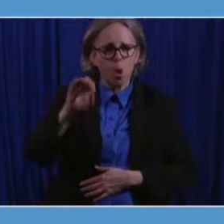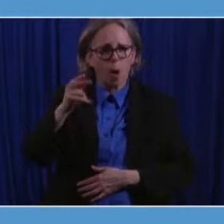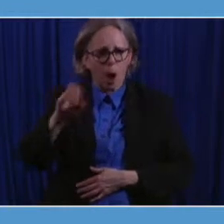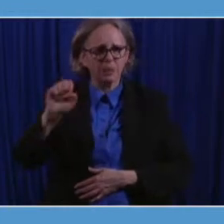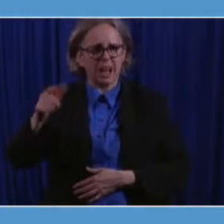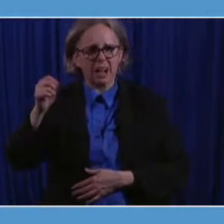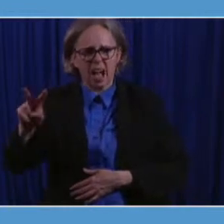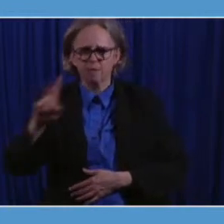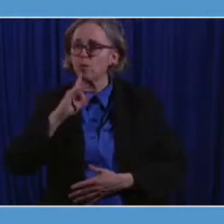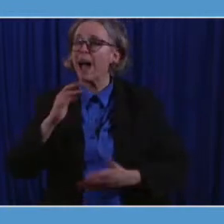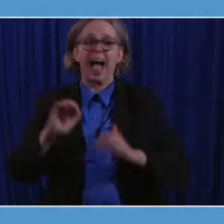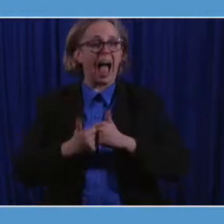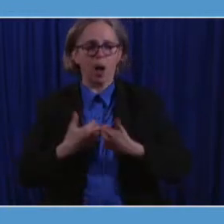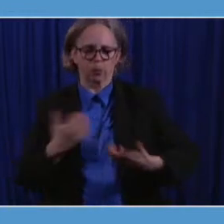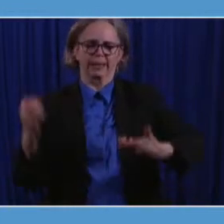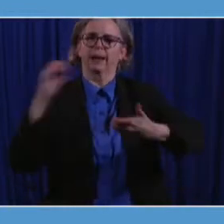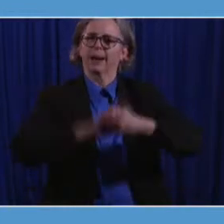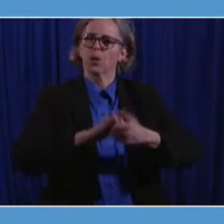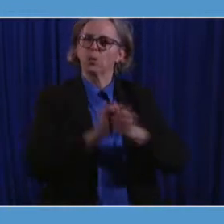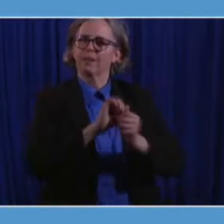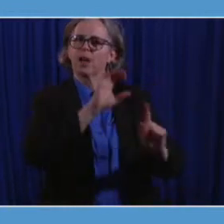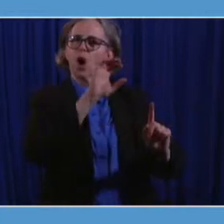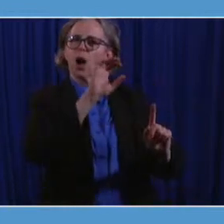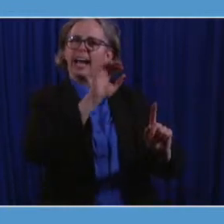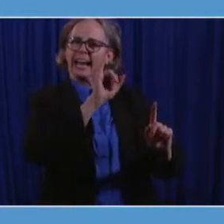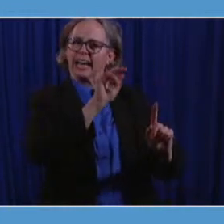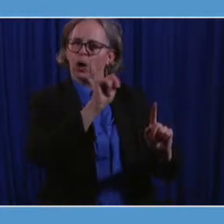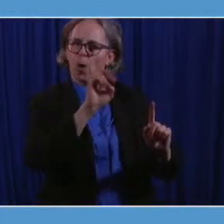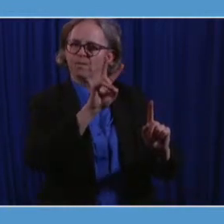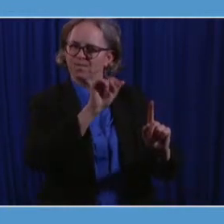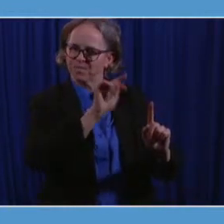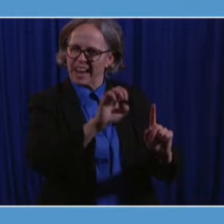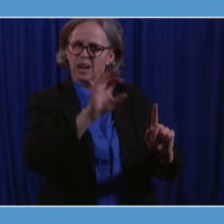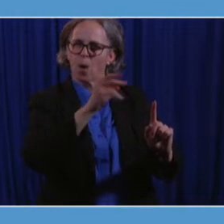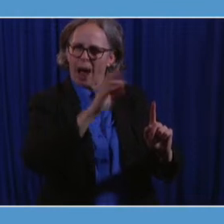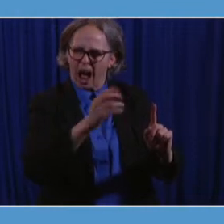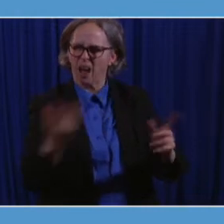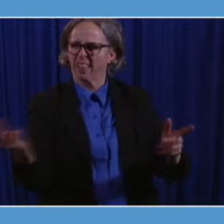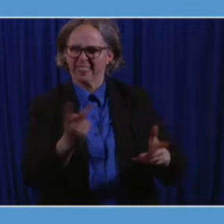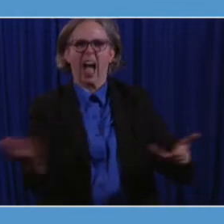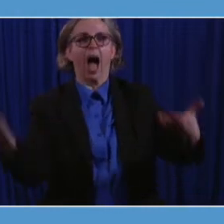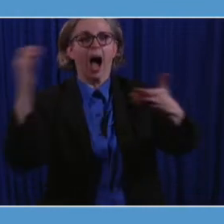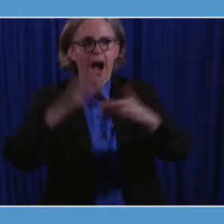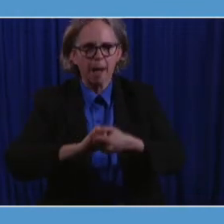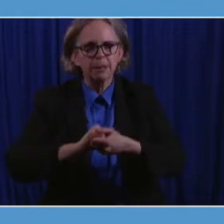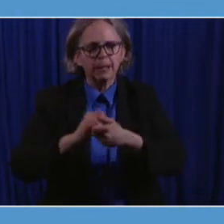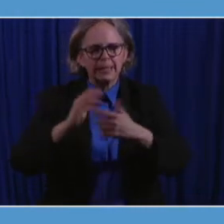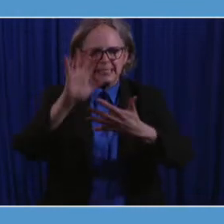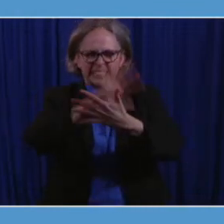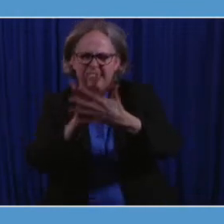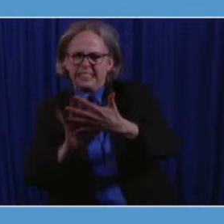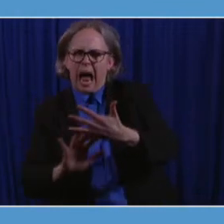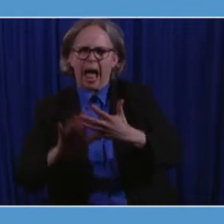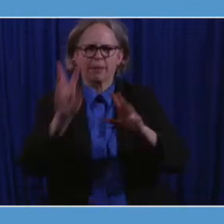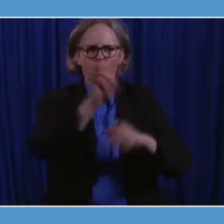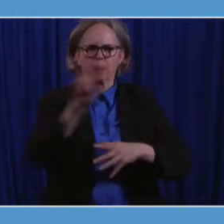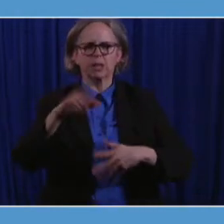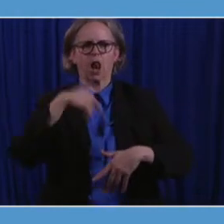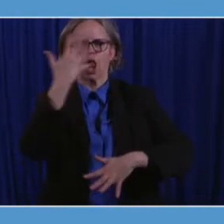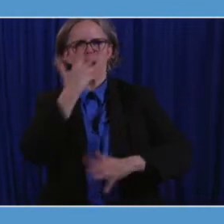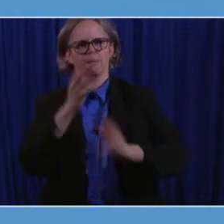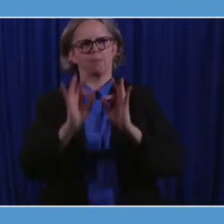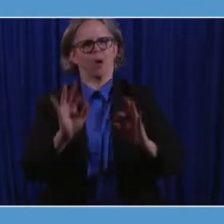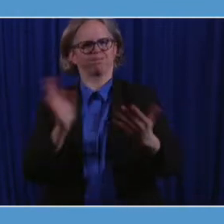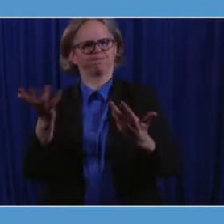and the Citizen Interaction Work Group from Innovate Ohio put together to improve the way we serve our